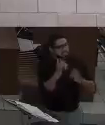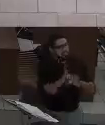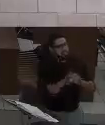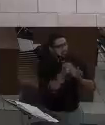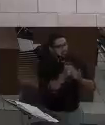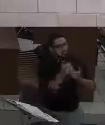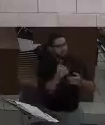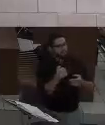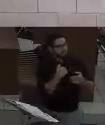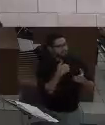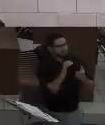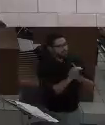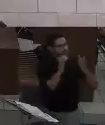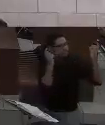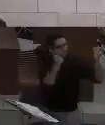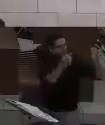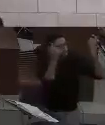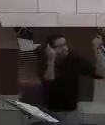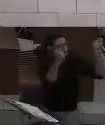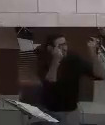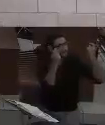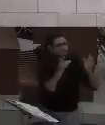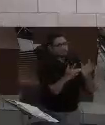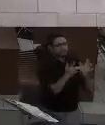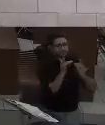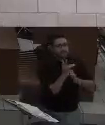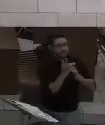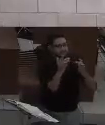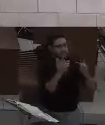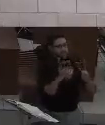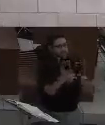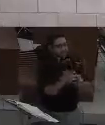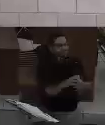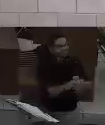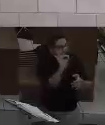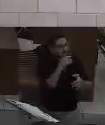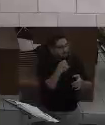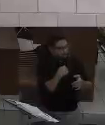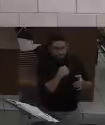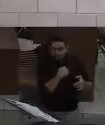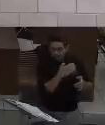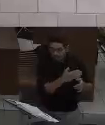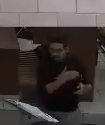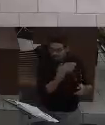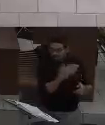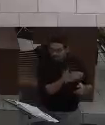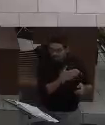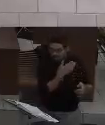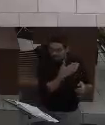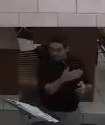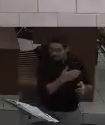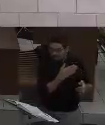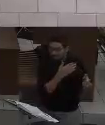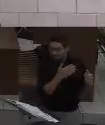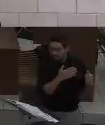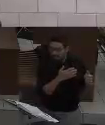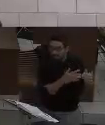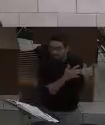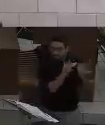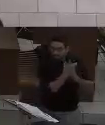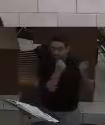Jesus lifted me. Singing glory, hallelujah. Jesus lifted me. I'm so glad. I'm so